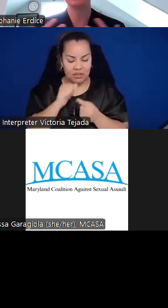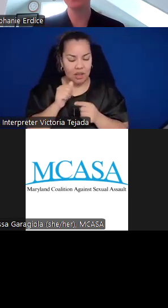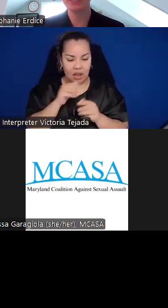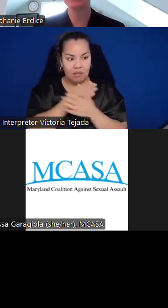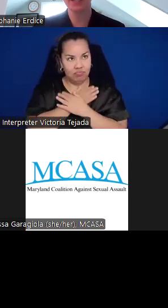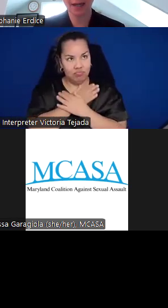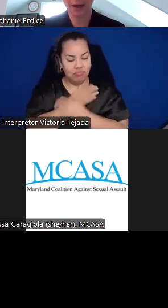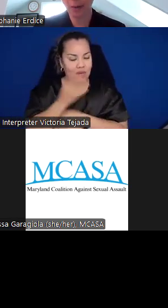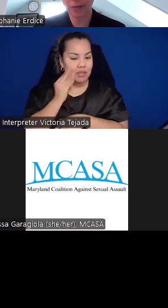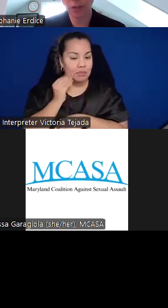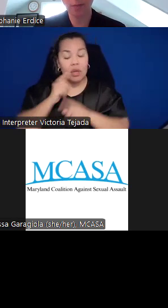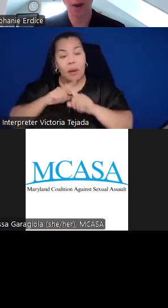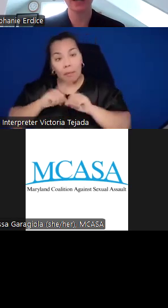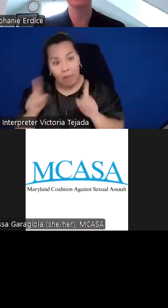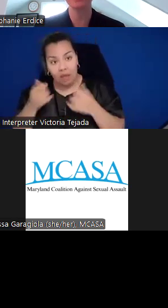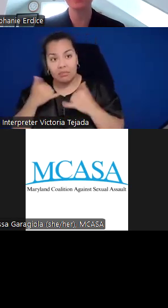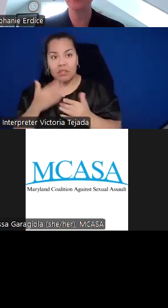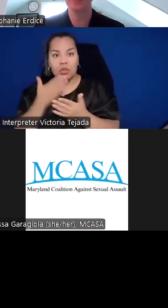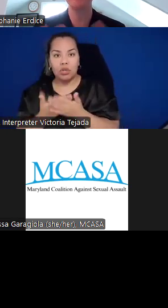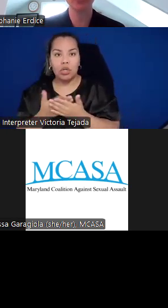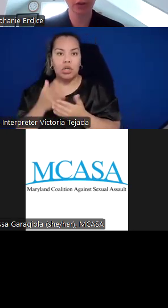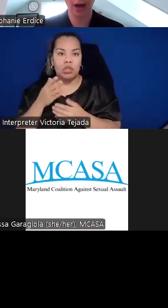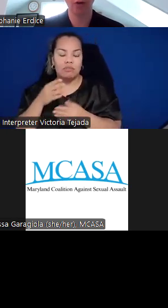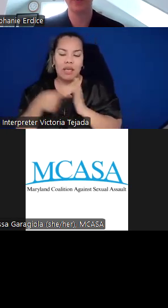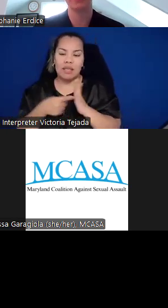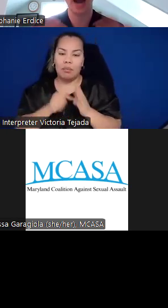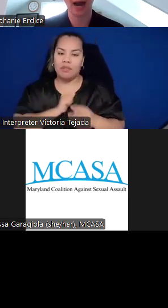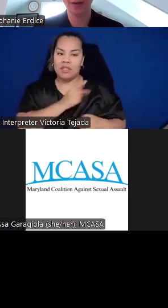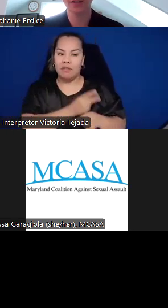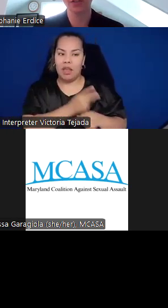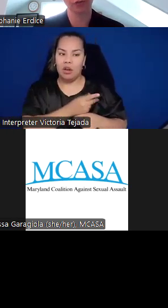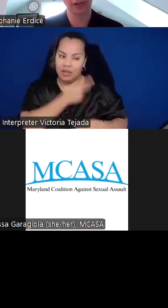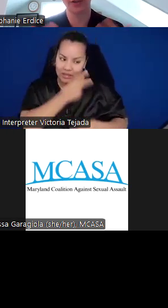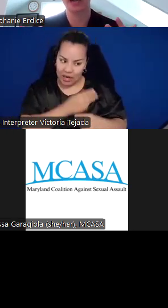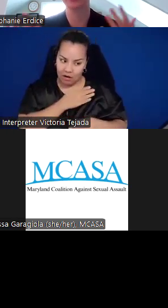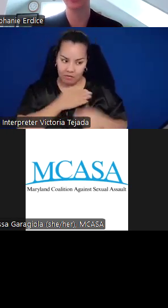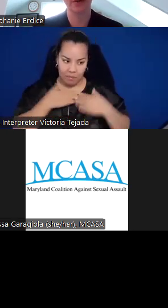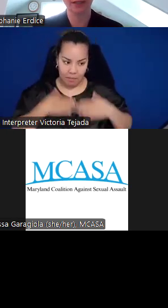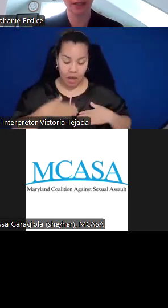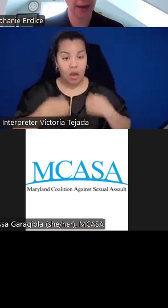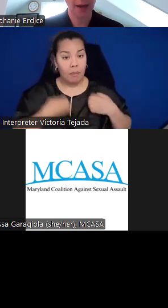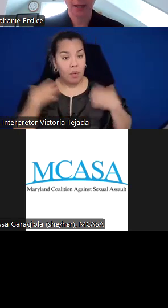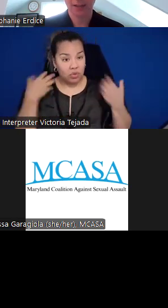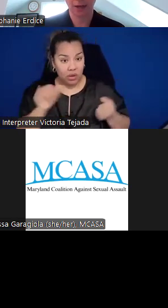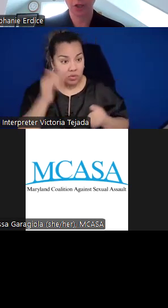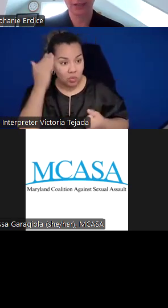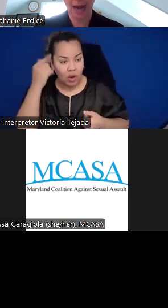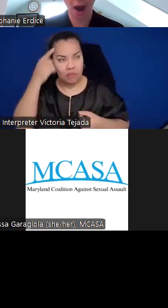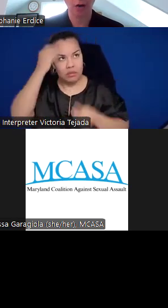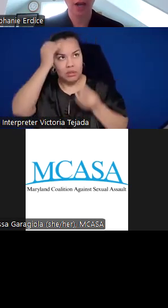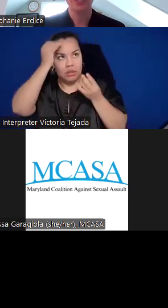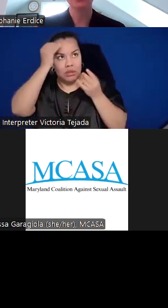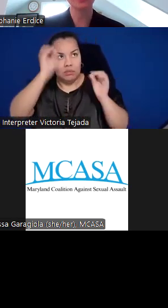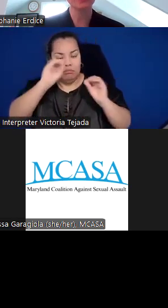self-care. It's me taking care of my physical body, taking care of my emotional health by not having this stressor and actually going to get stuff